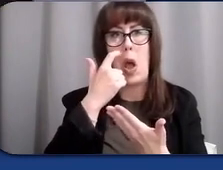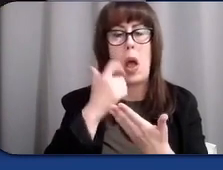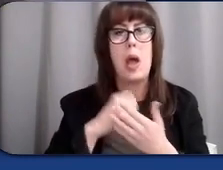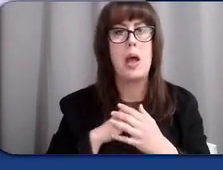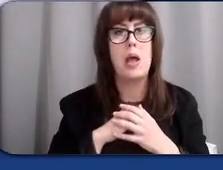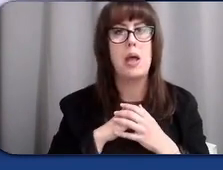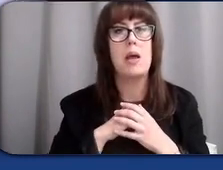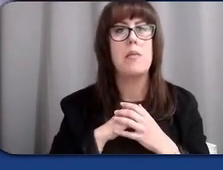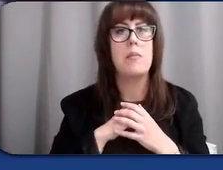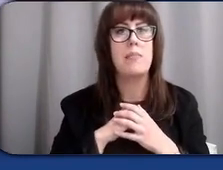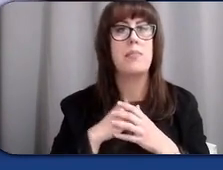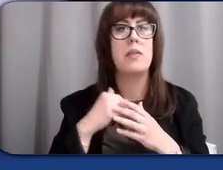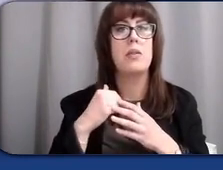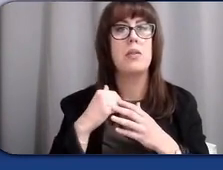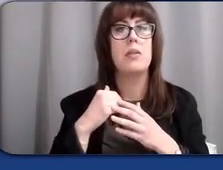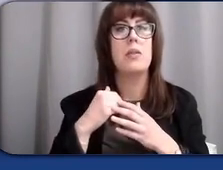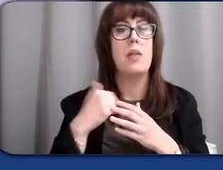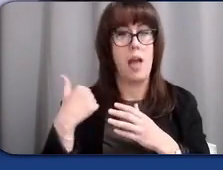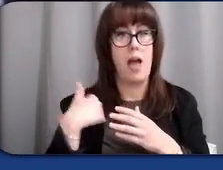wait for you,